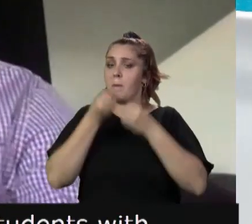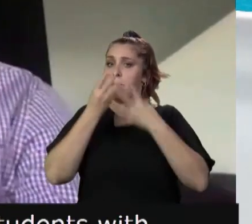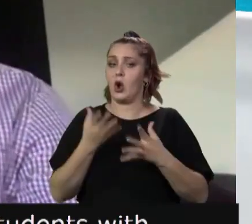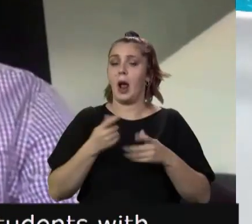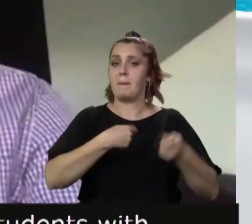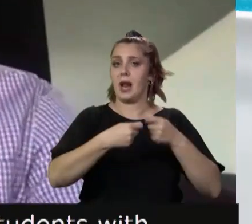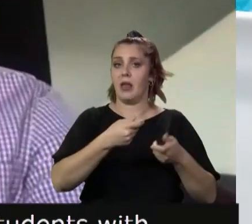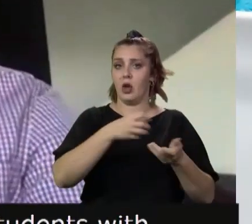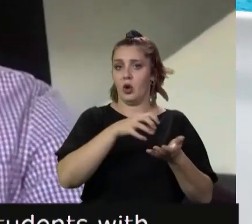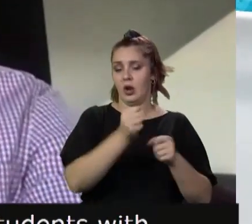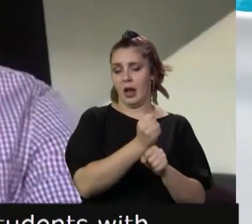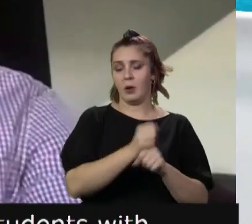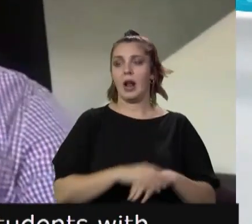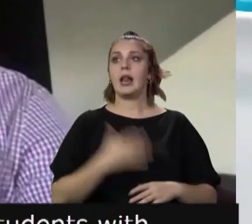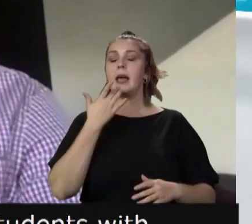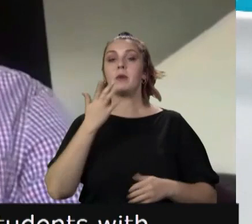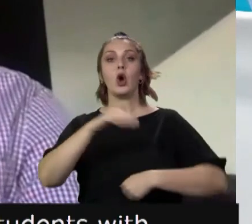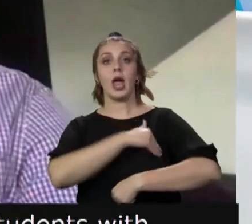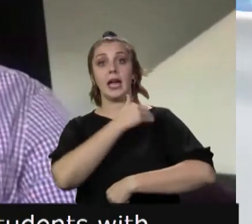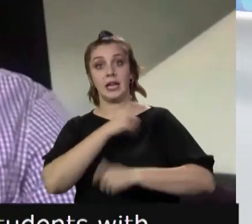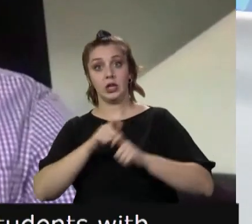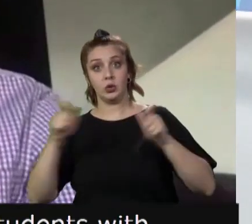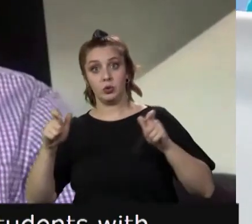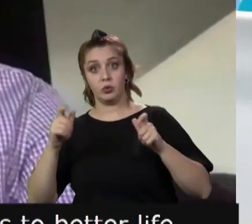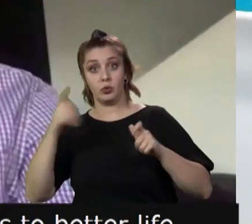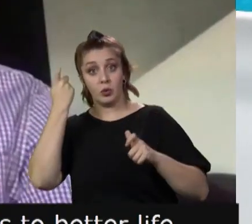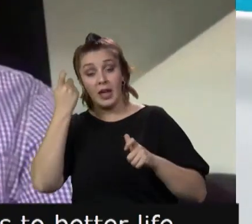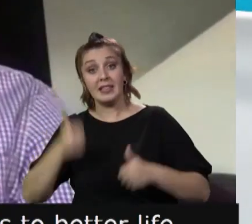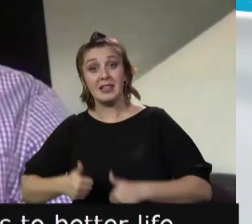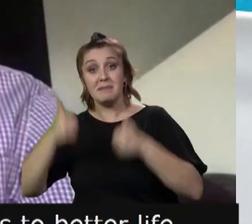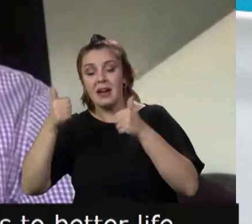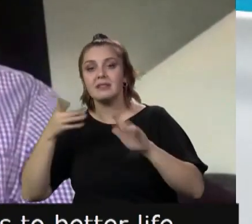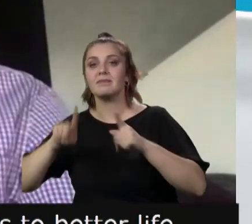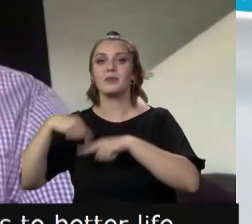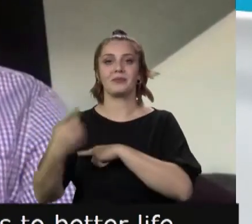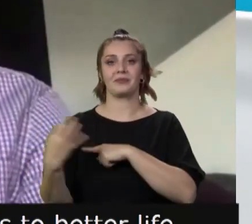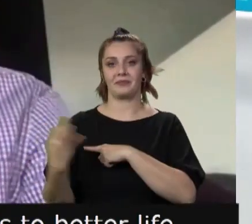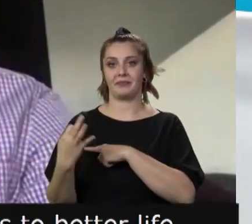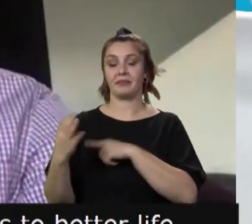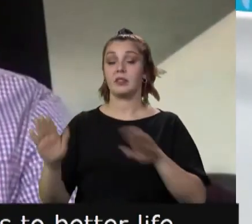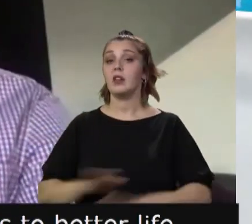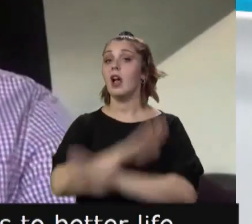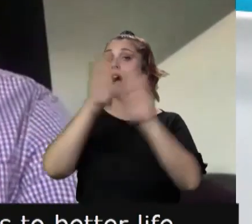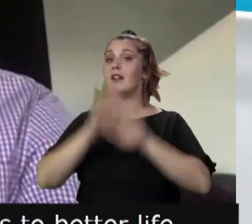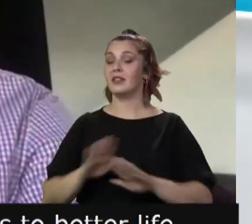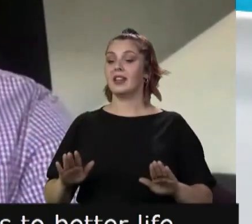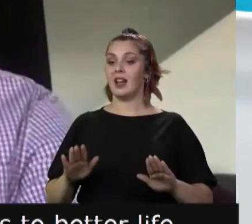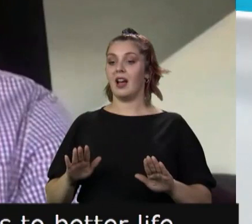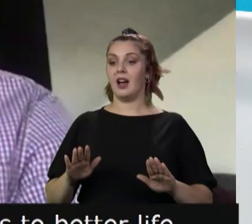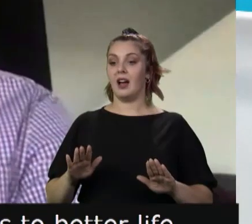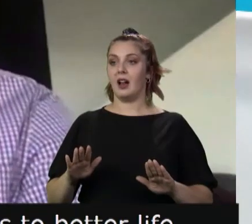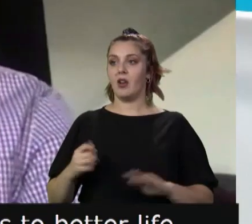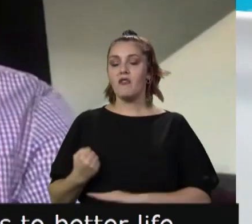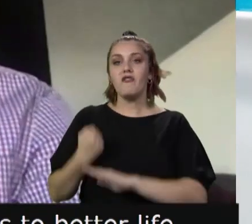to better life quality and better integration of people with disabilities and better life quality for them.